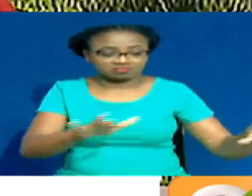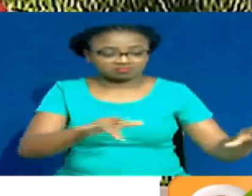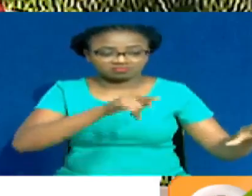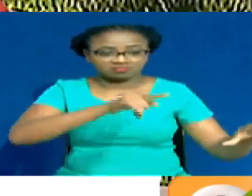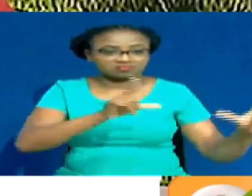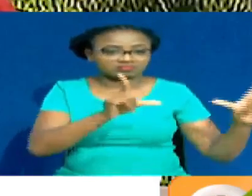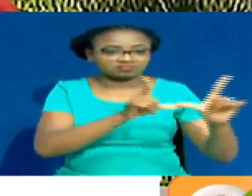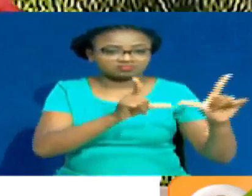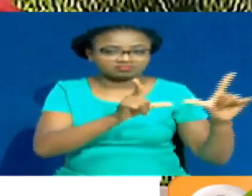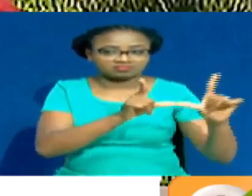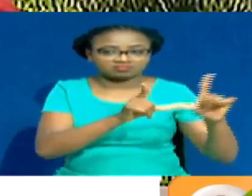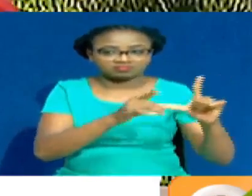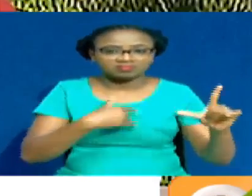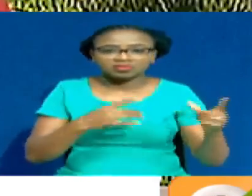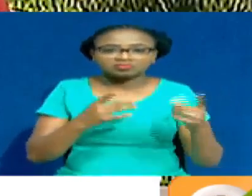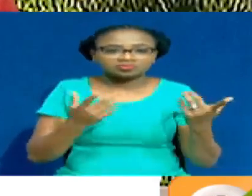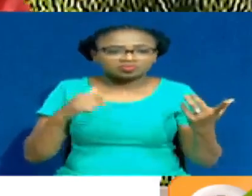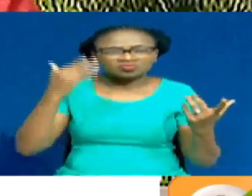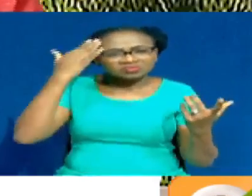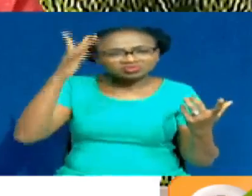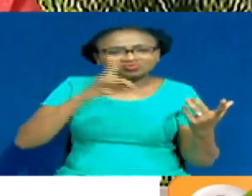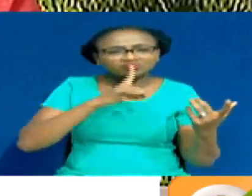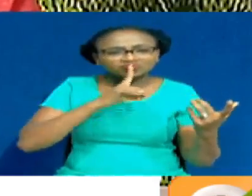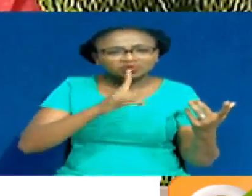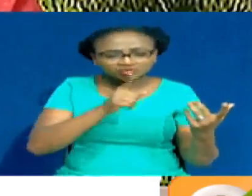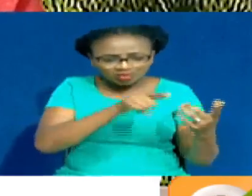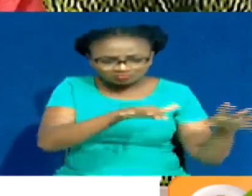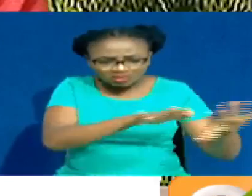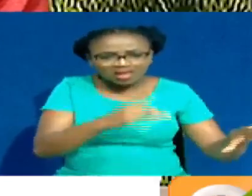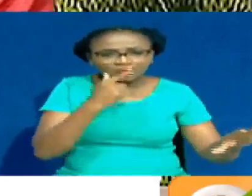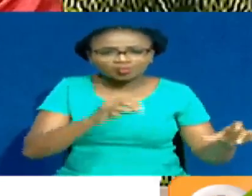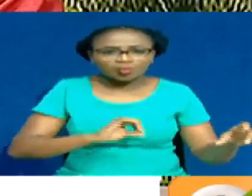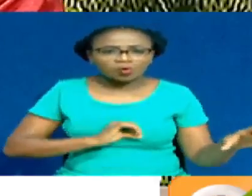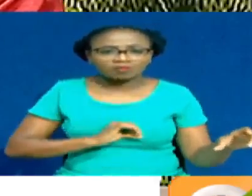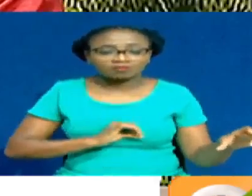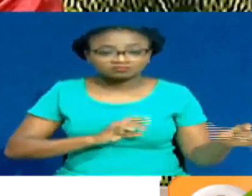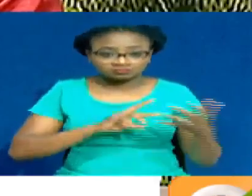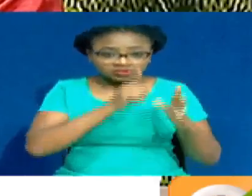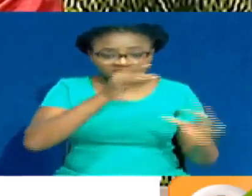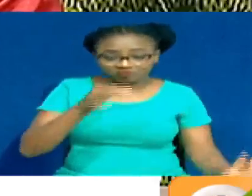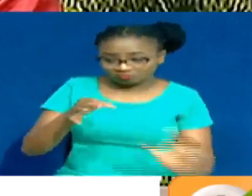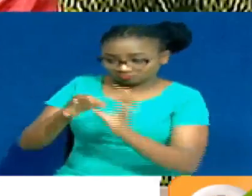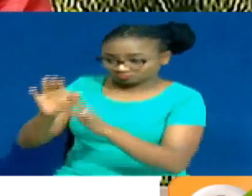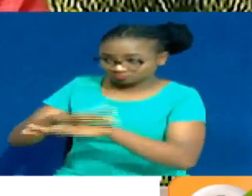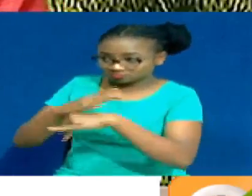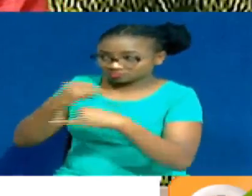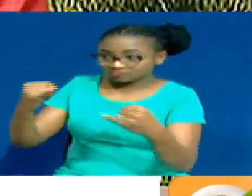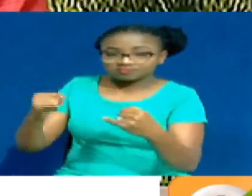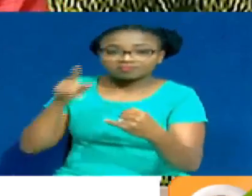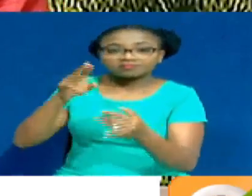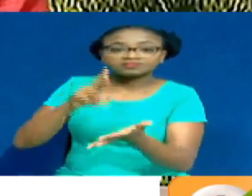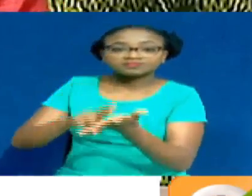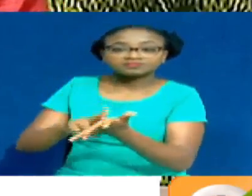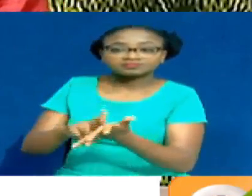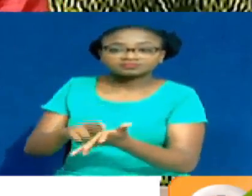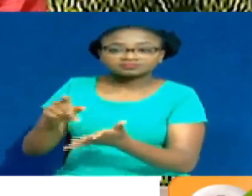we can't tell with certainty who that land belongs to. So if you come on the platform, the first thing you do, of course, you register